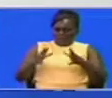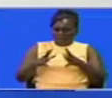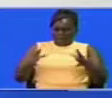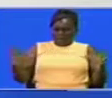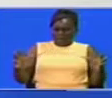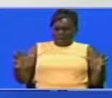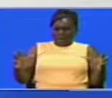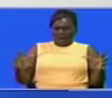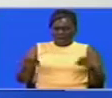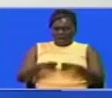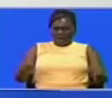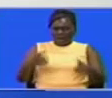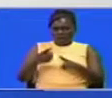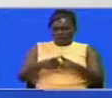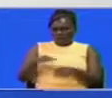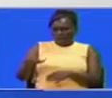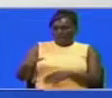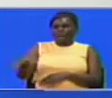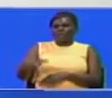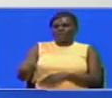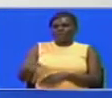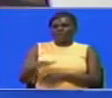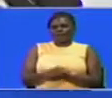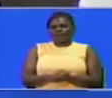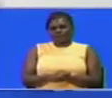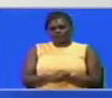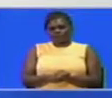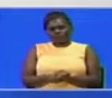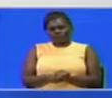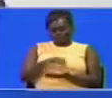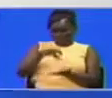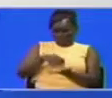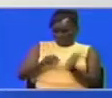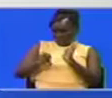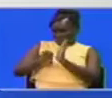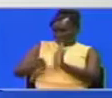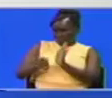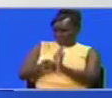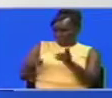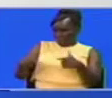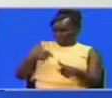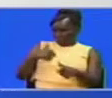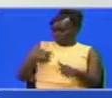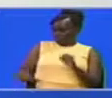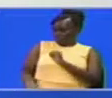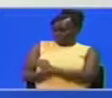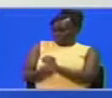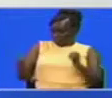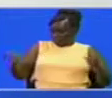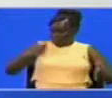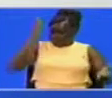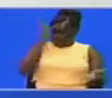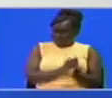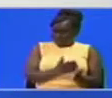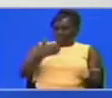expanding their territory from where they ought to be. Okay. In this particular case, for example, Linda, and I want to be very clear because we are talking about facts.